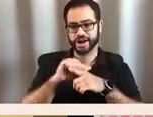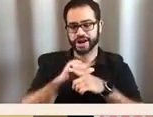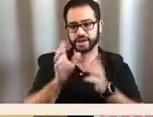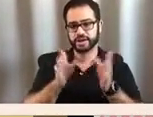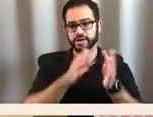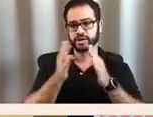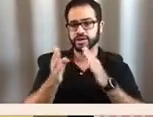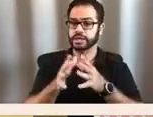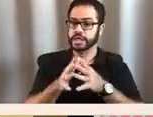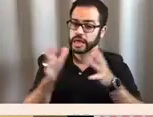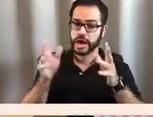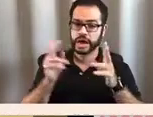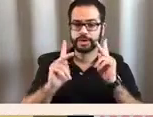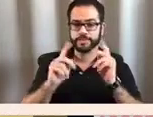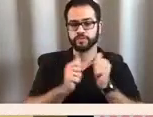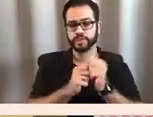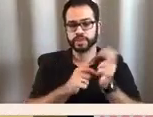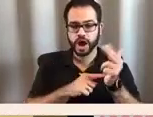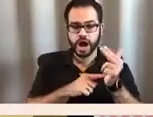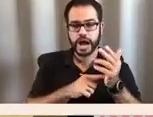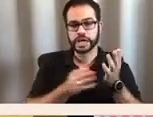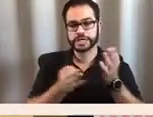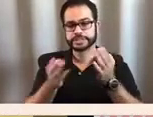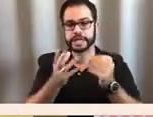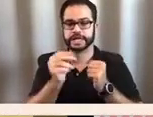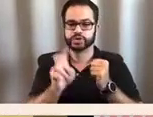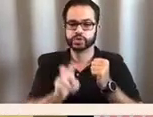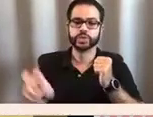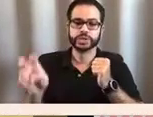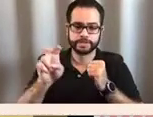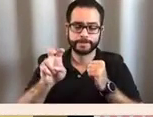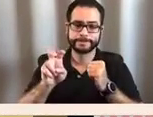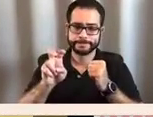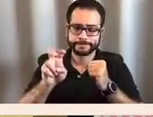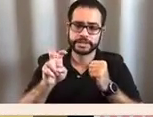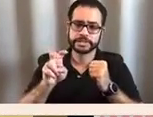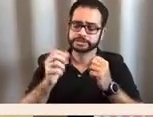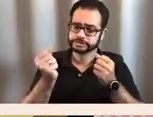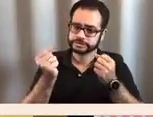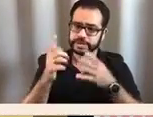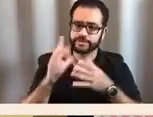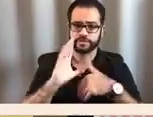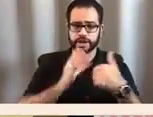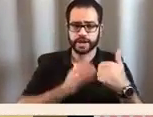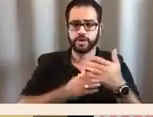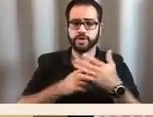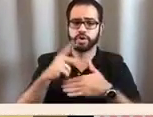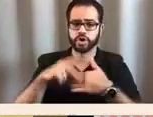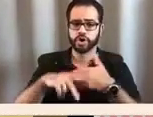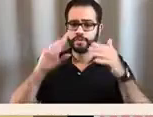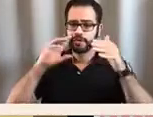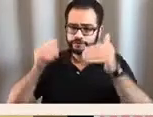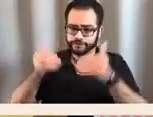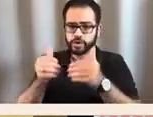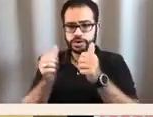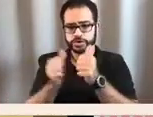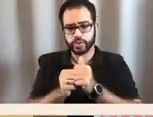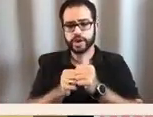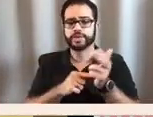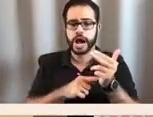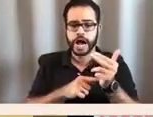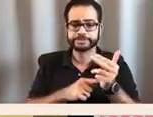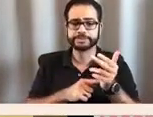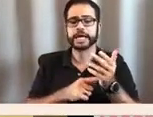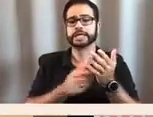a large number in hospitality and tourism. Several of our programs focus on